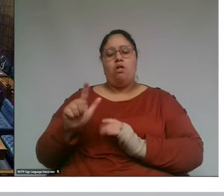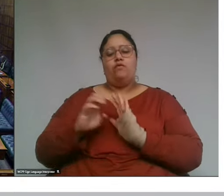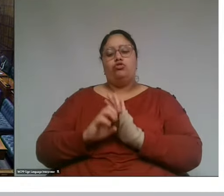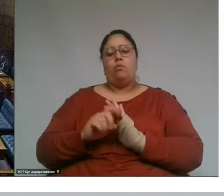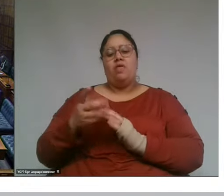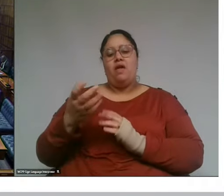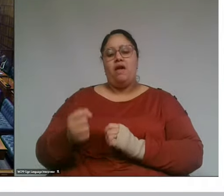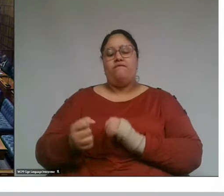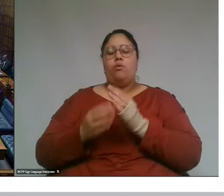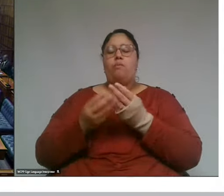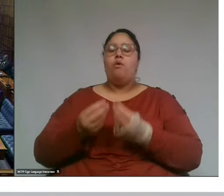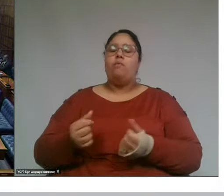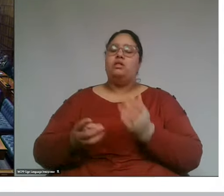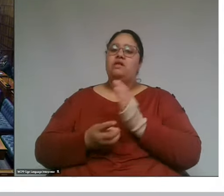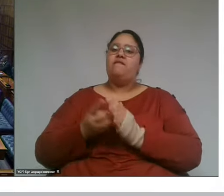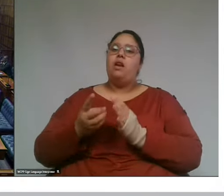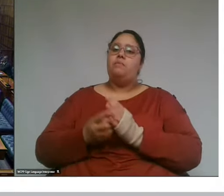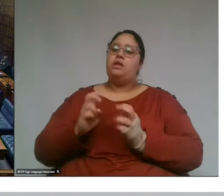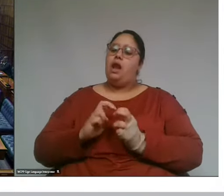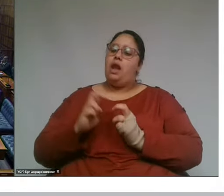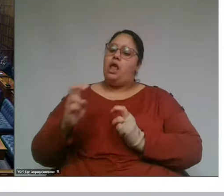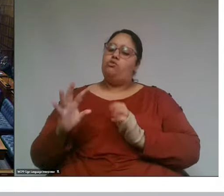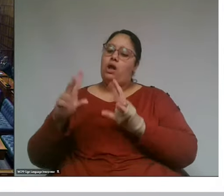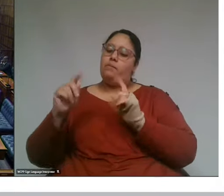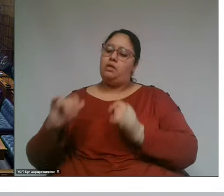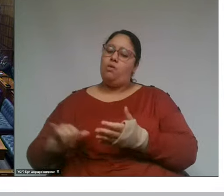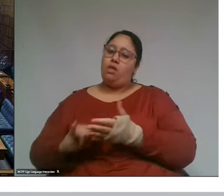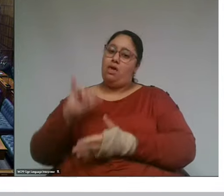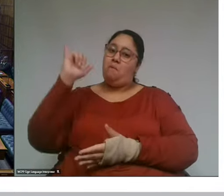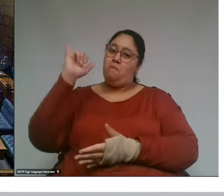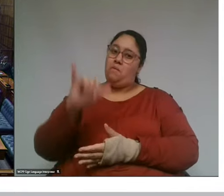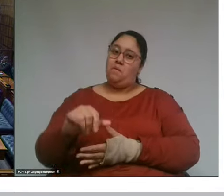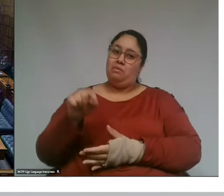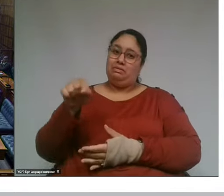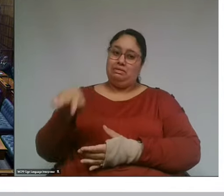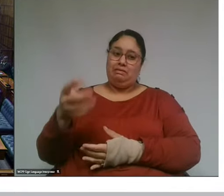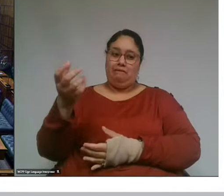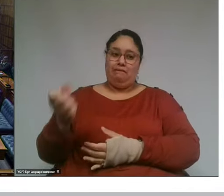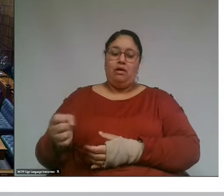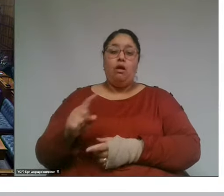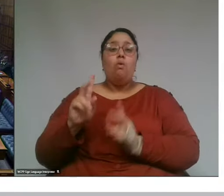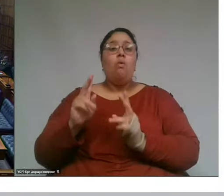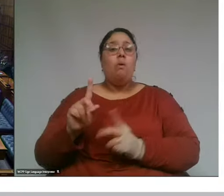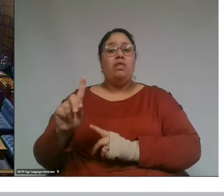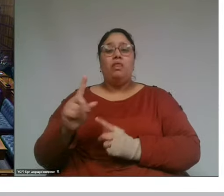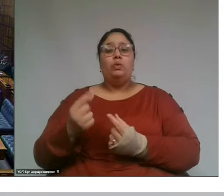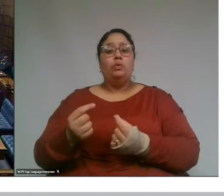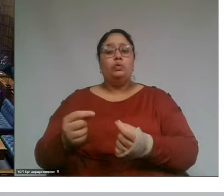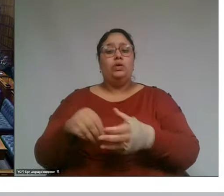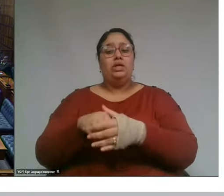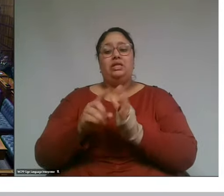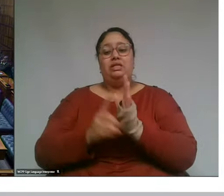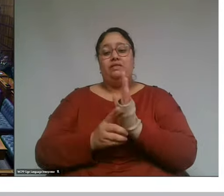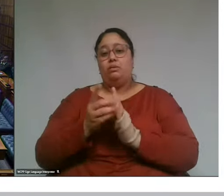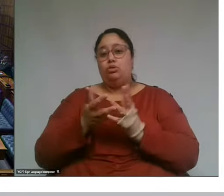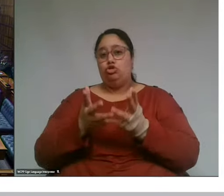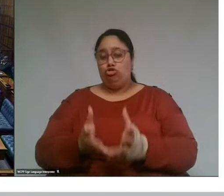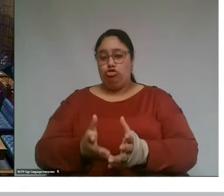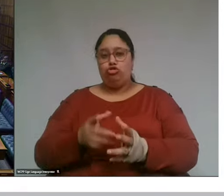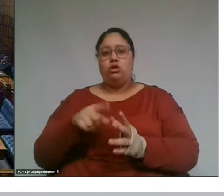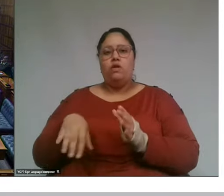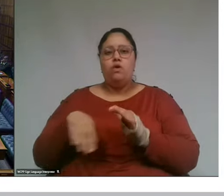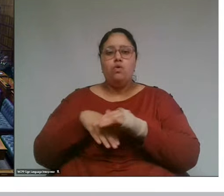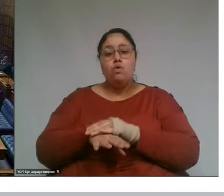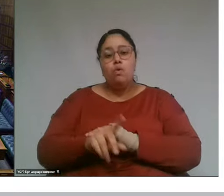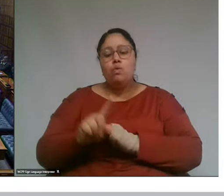property development just next to Cape Town International Airport typically what they would do in a development like that is that they would would go in and